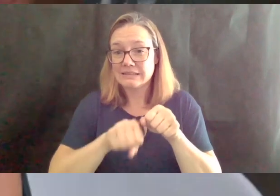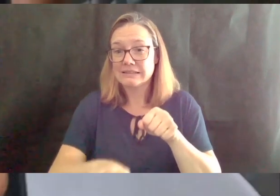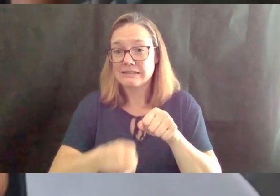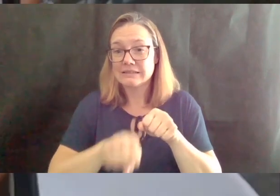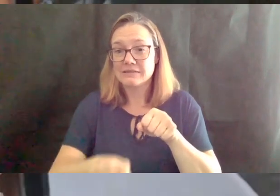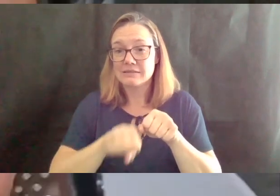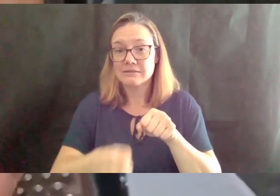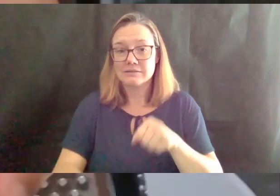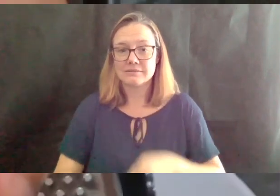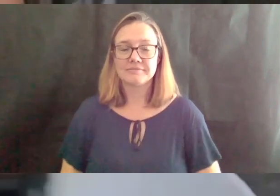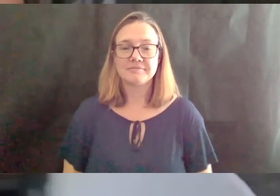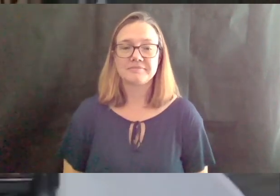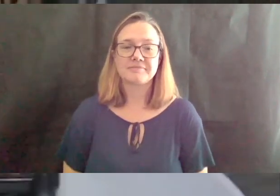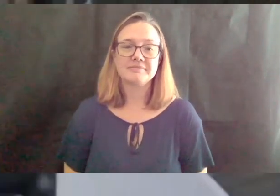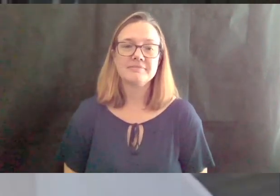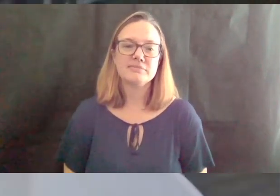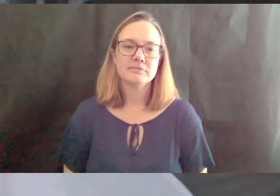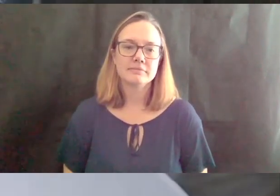like so.